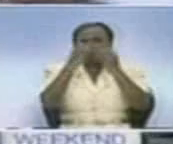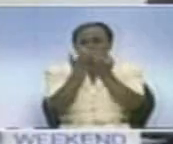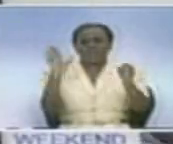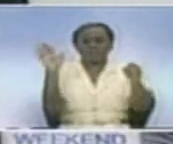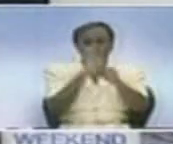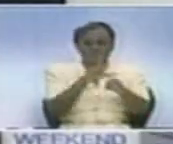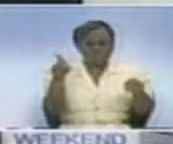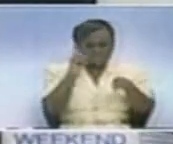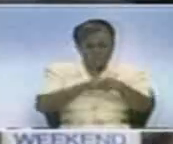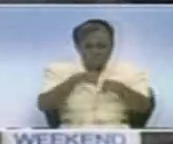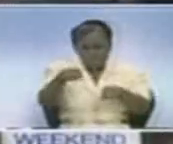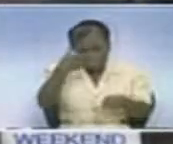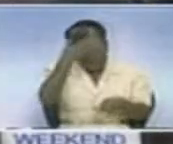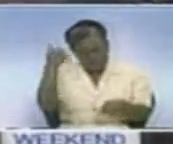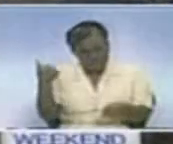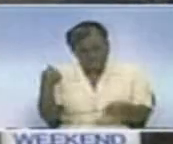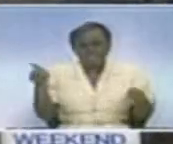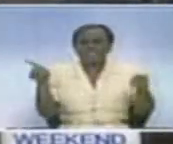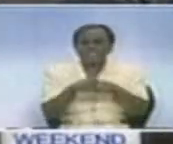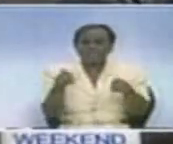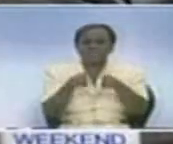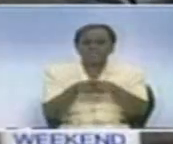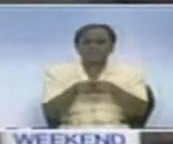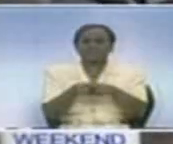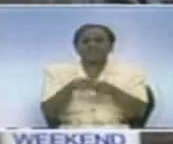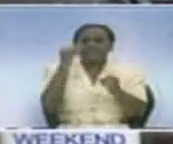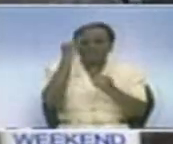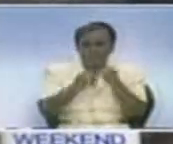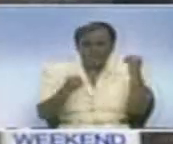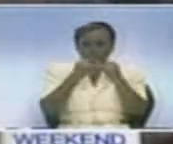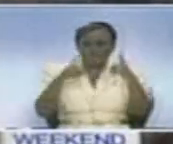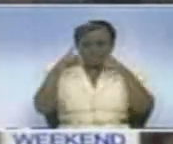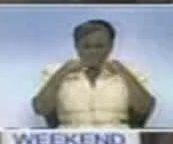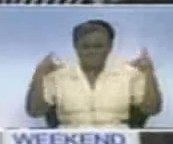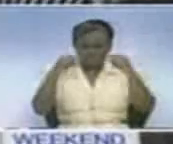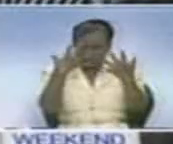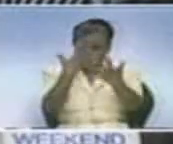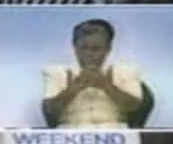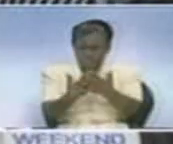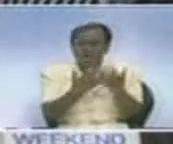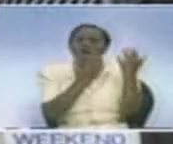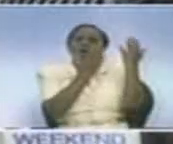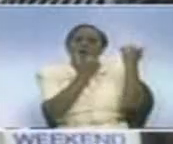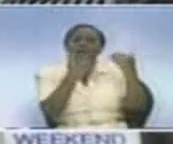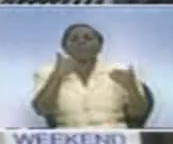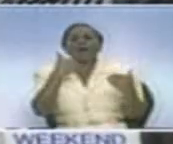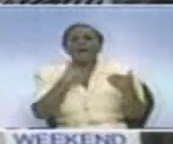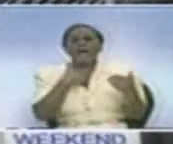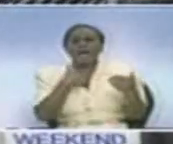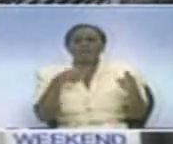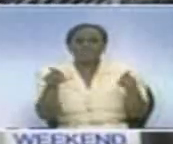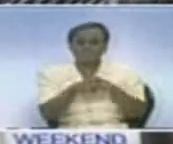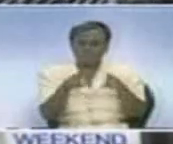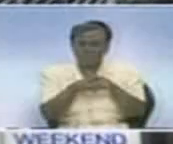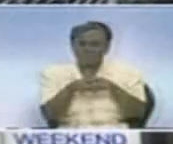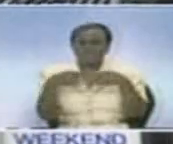for the moment forgotten. Despite the seeming finality of their prison sentences, however, hope and desperation